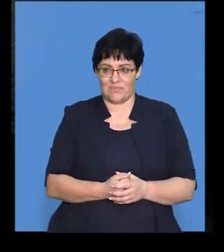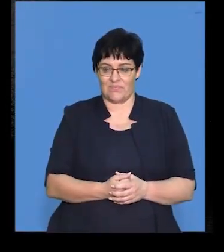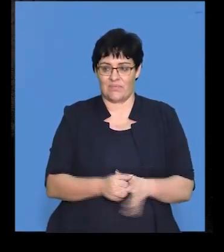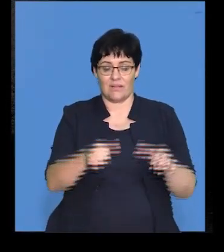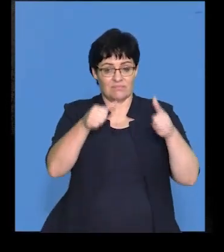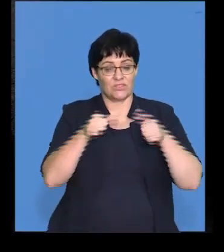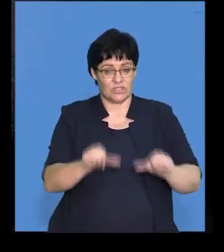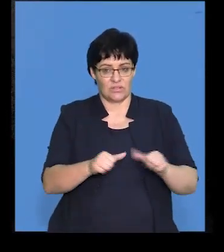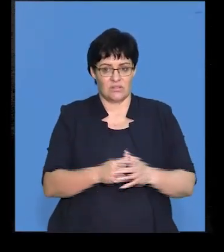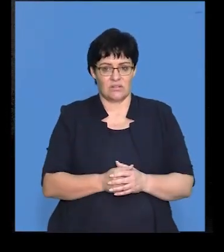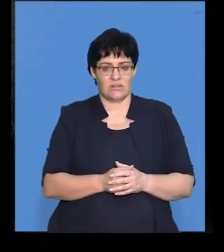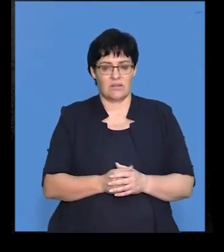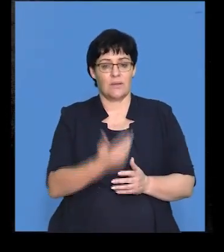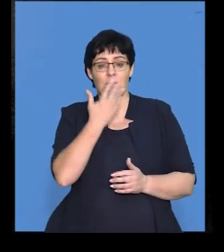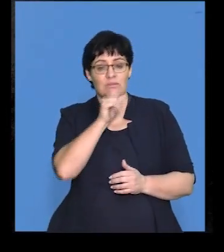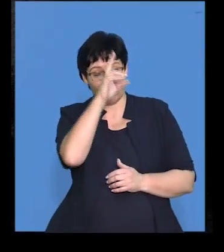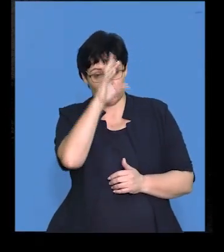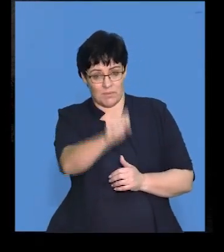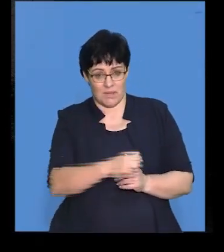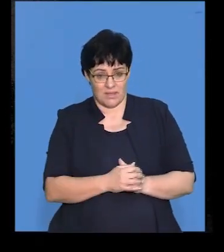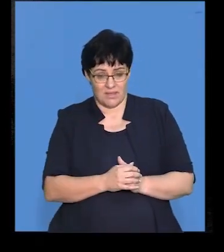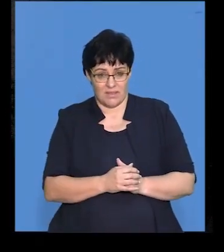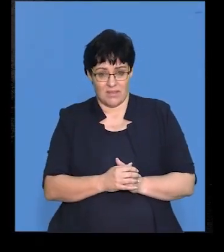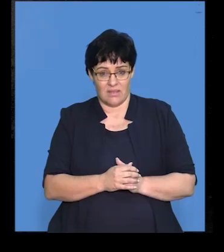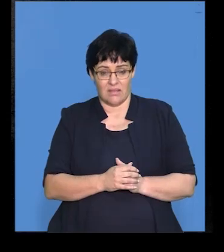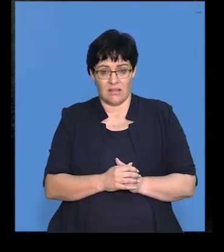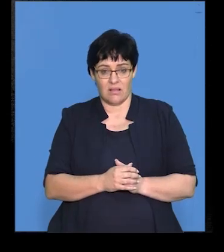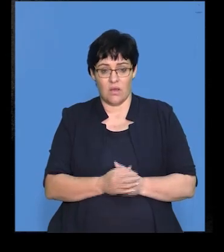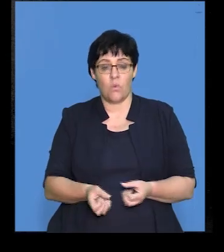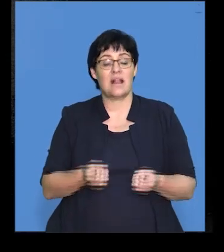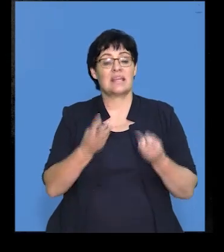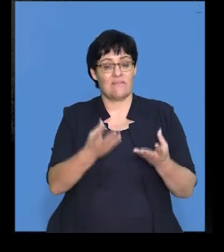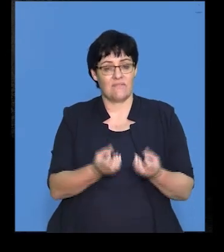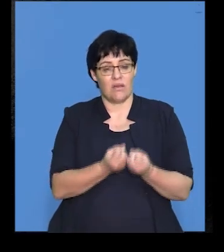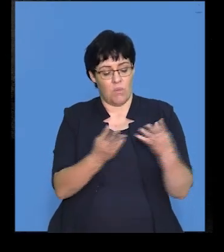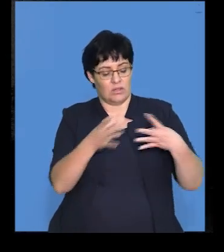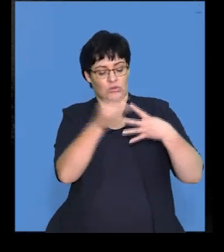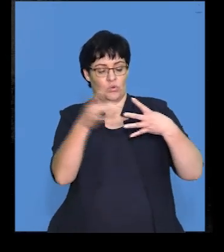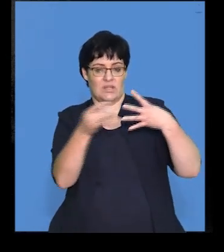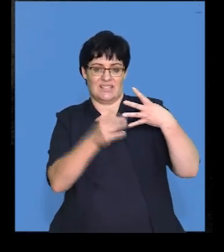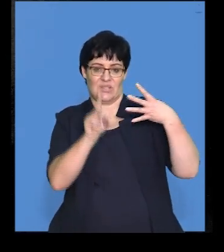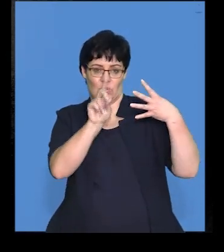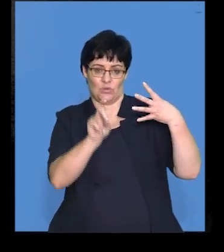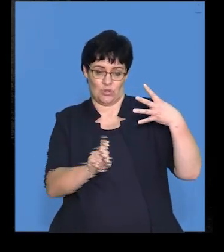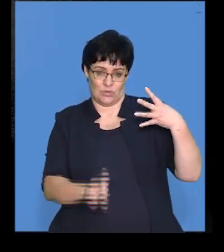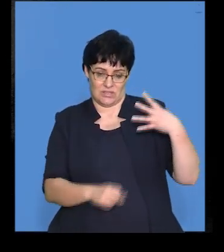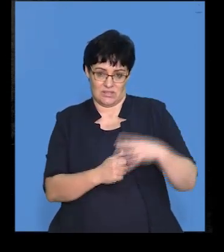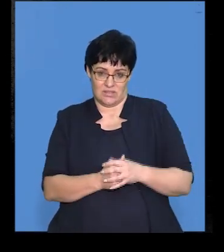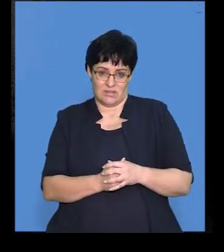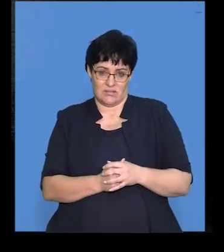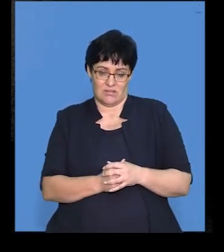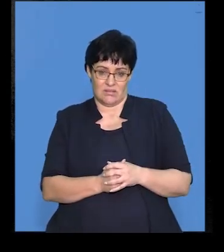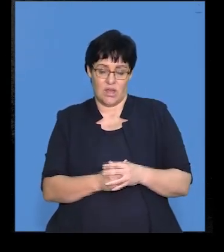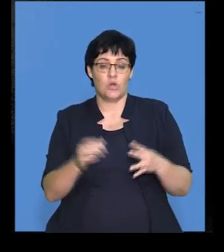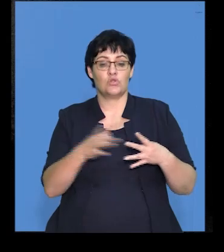Let's continue. Now, please remember, you will be given multiple choice questions. Choose